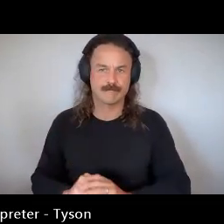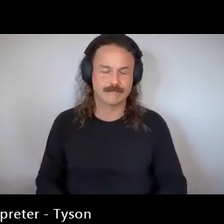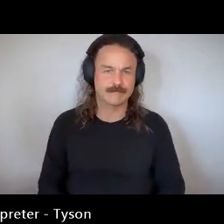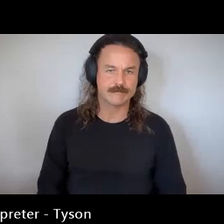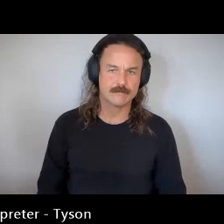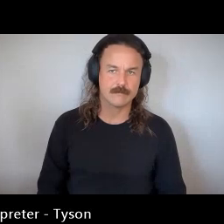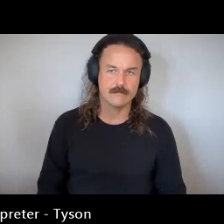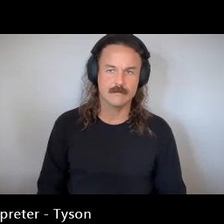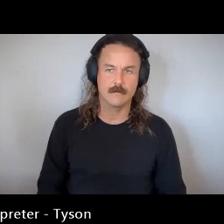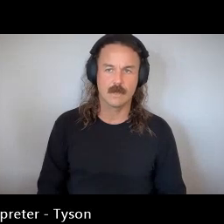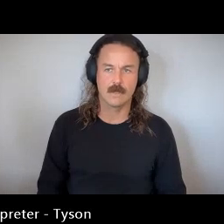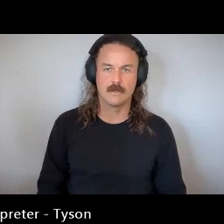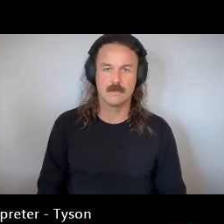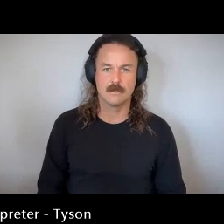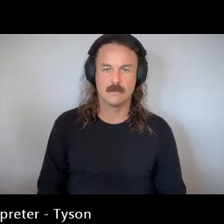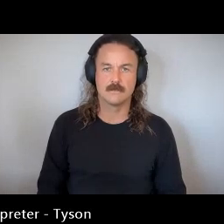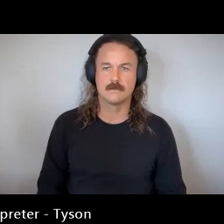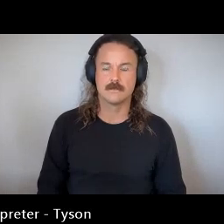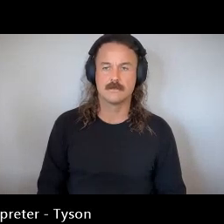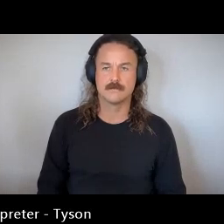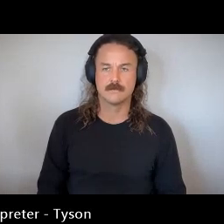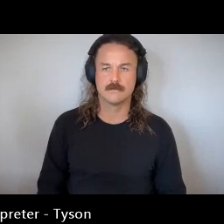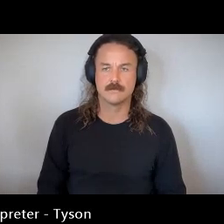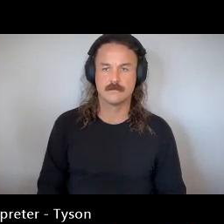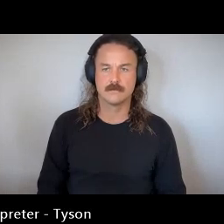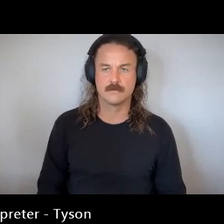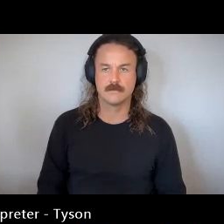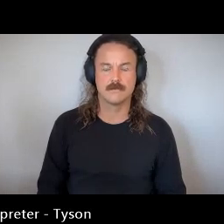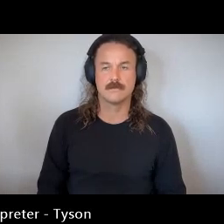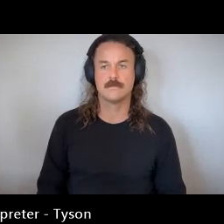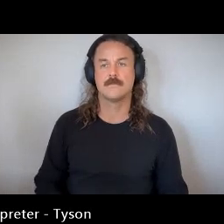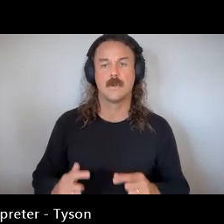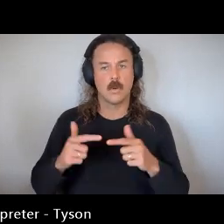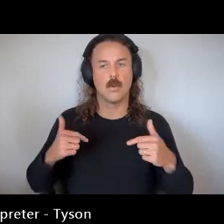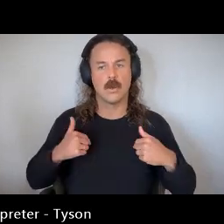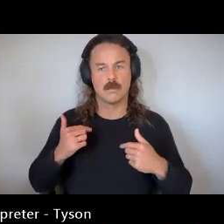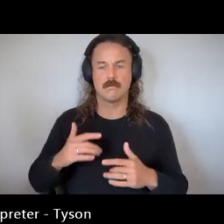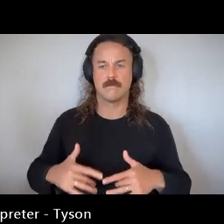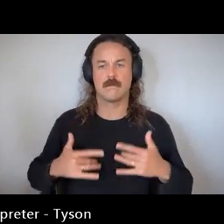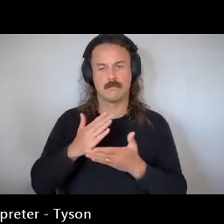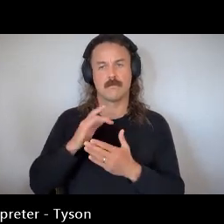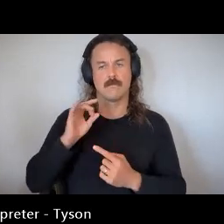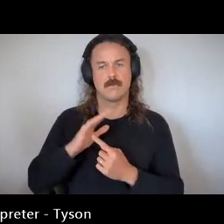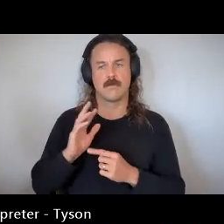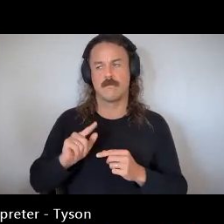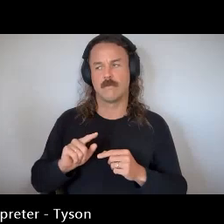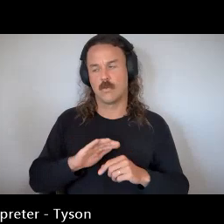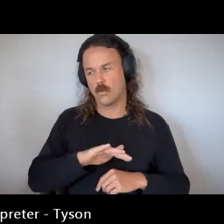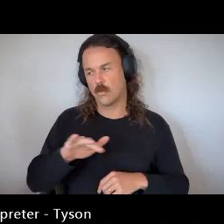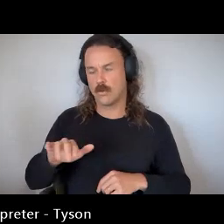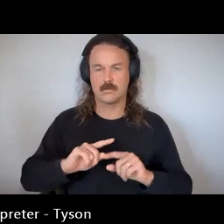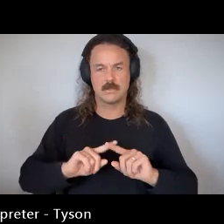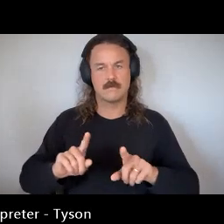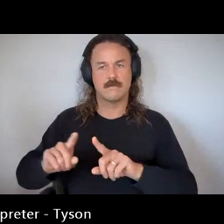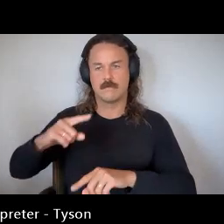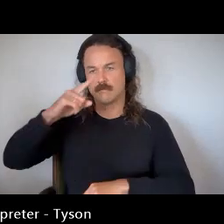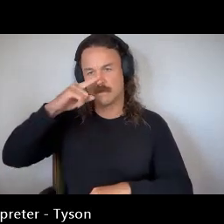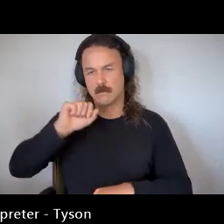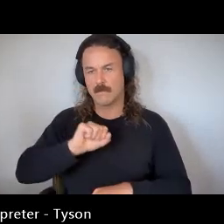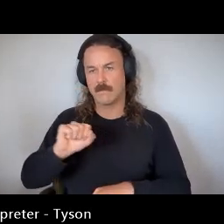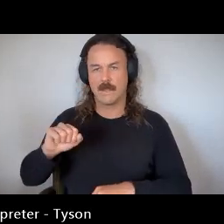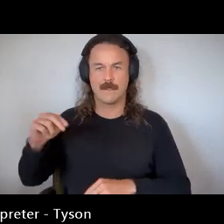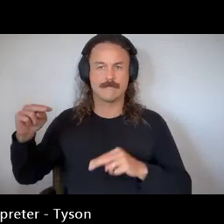blank page, but we were certainly making space for perspectives and insights from individuals with disability